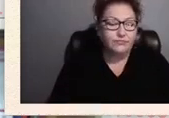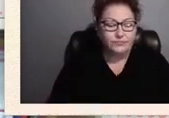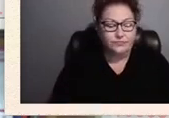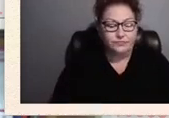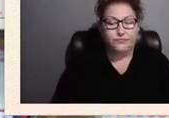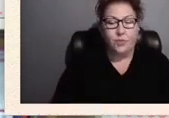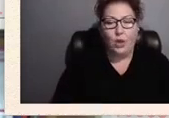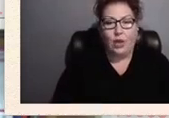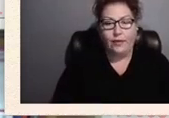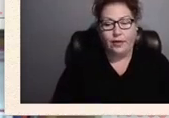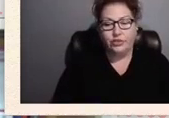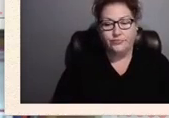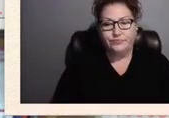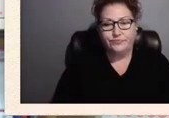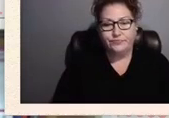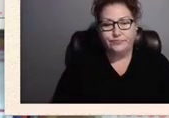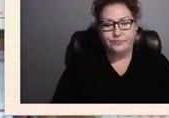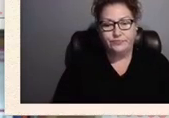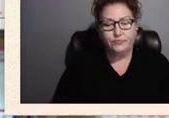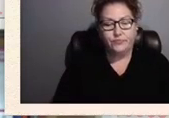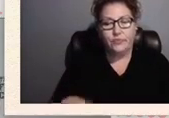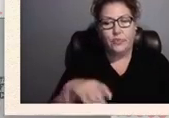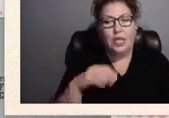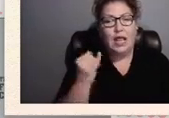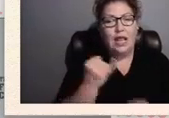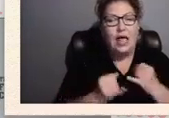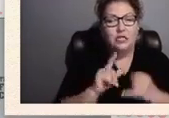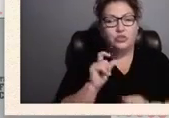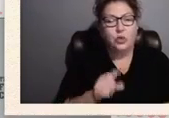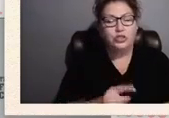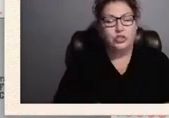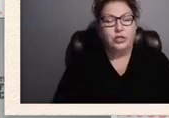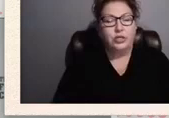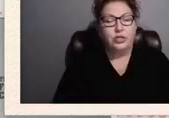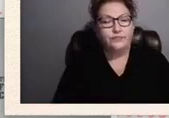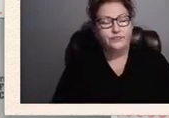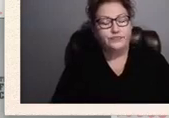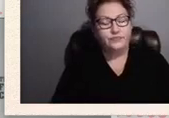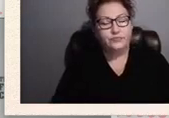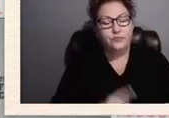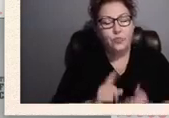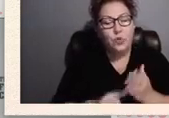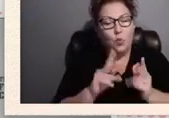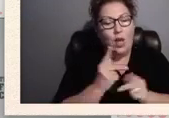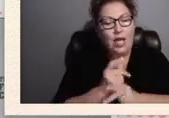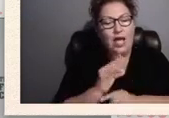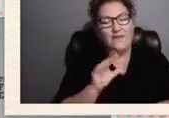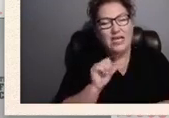Gotcha. Hey, so last question. What kind of cases, I mean,